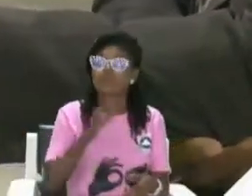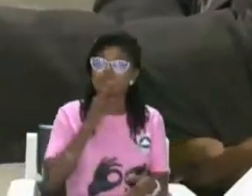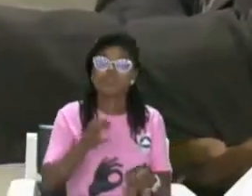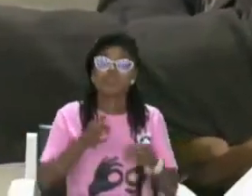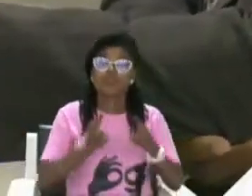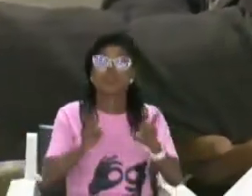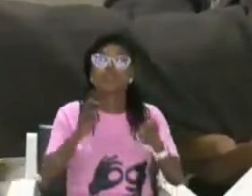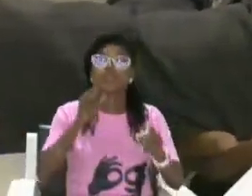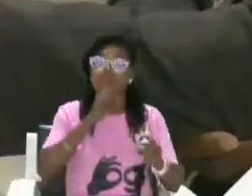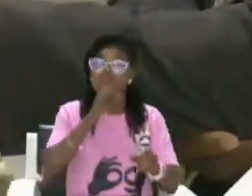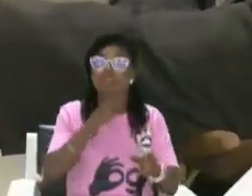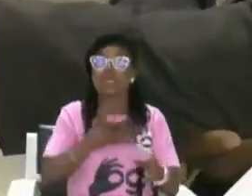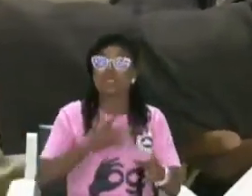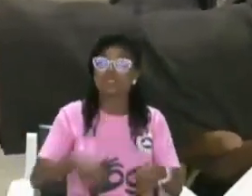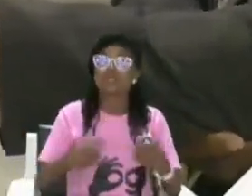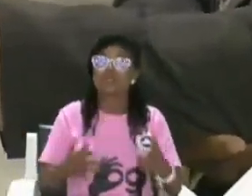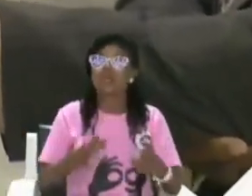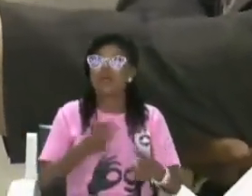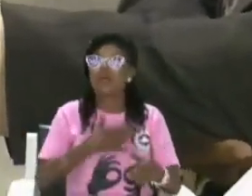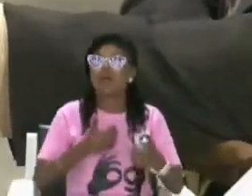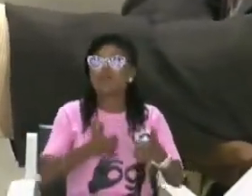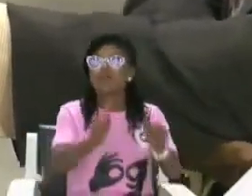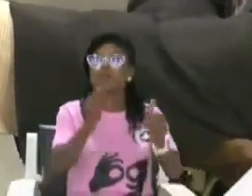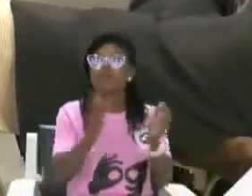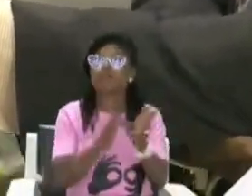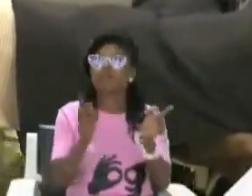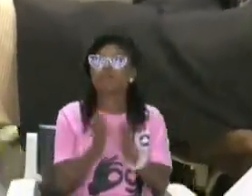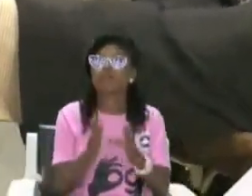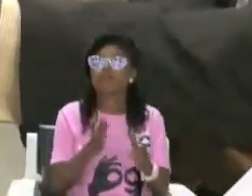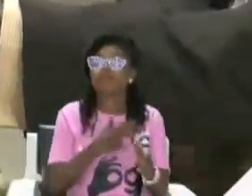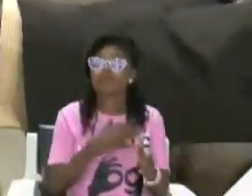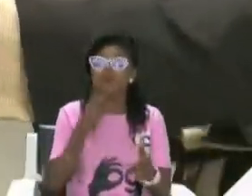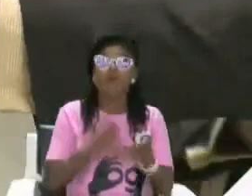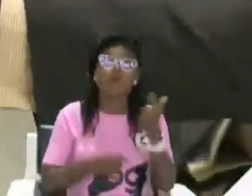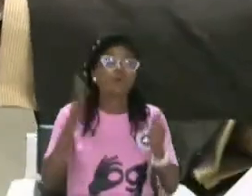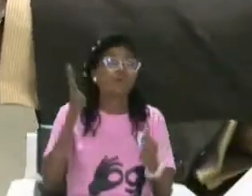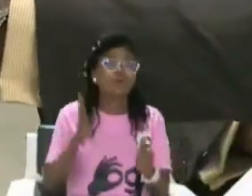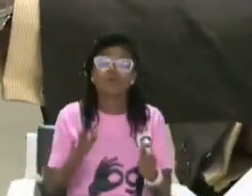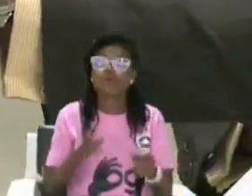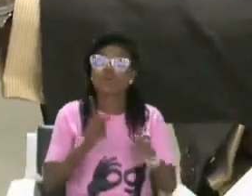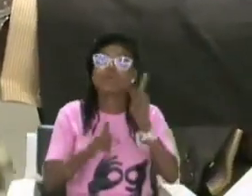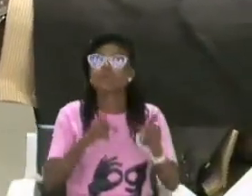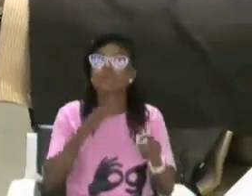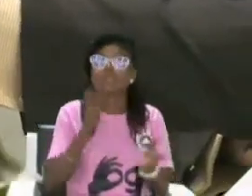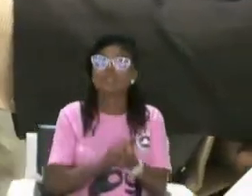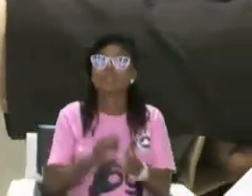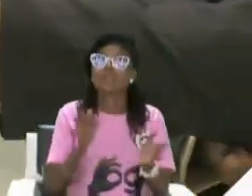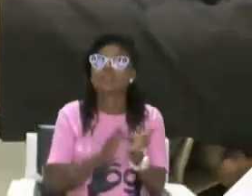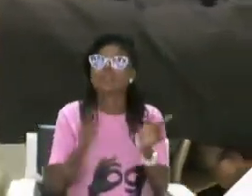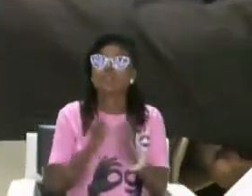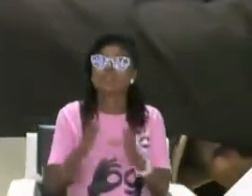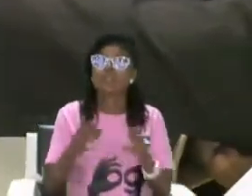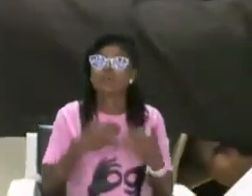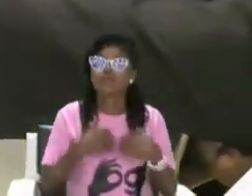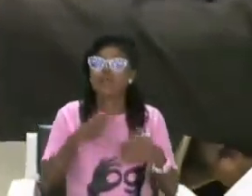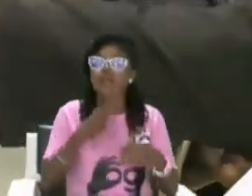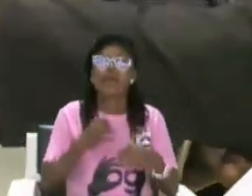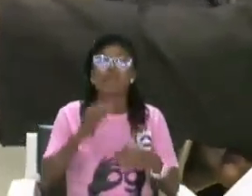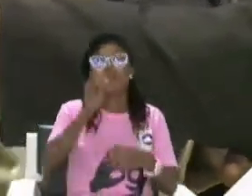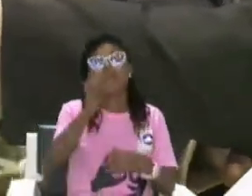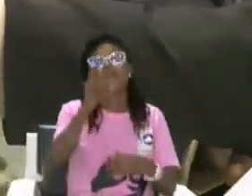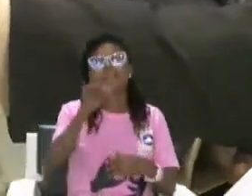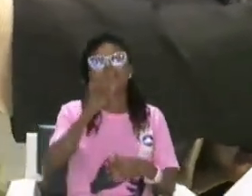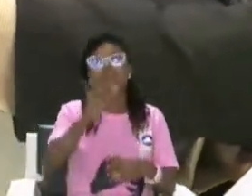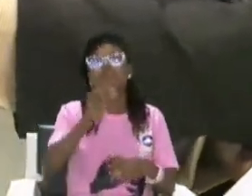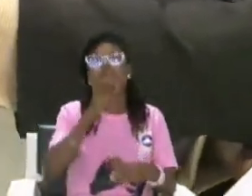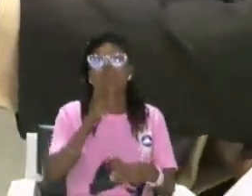and the life. Since the day I've been following Jesus, I said, what will people say? They will say Jesus Christ of Adeboye cannot save her, and